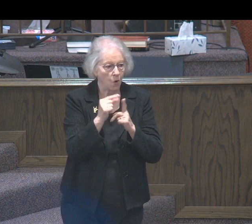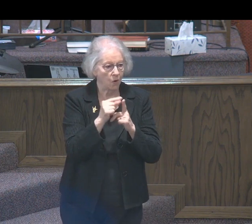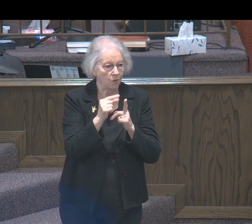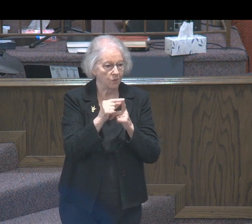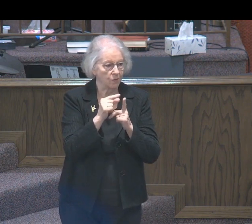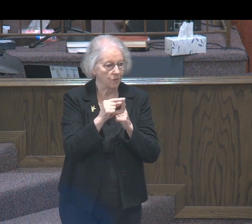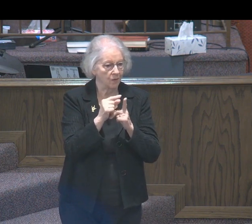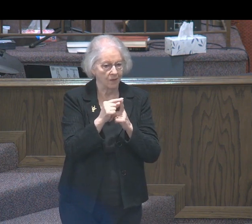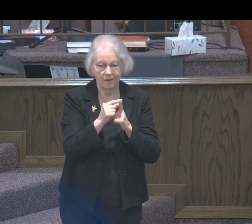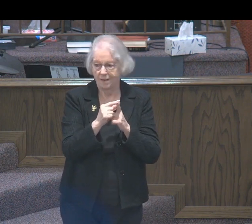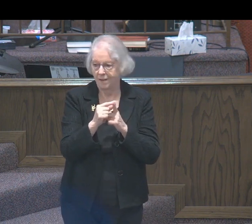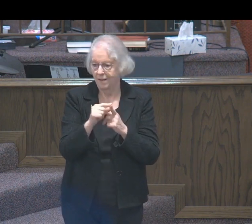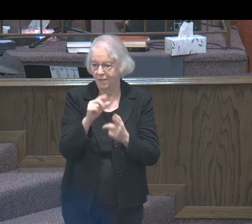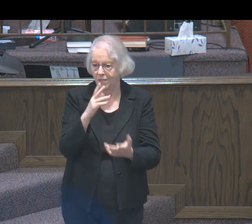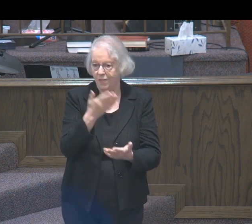with your ear?